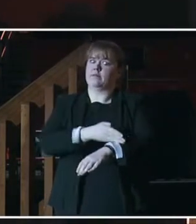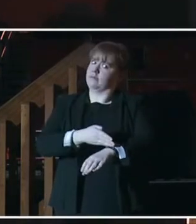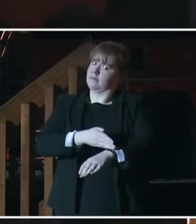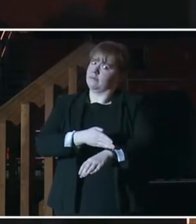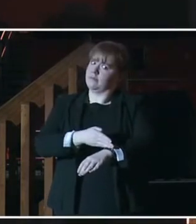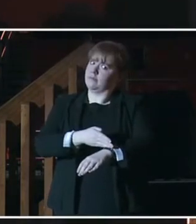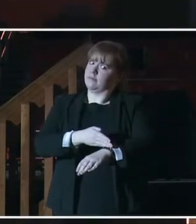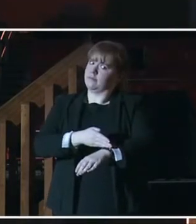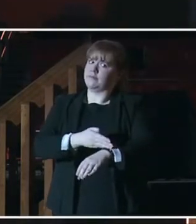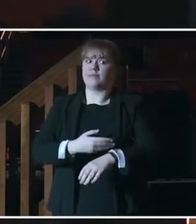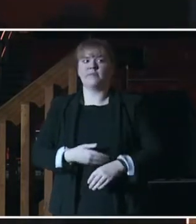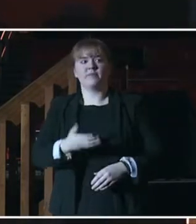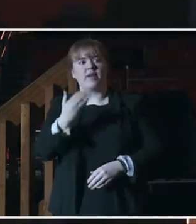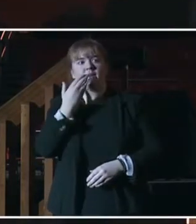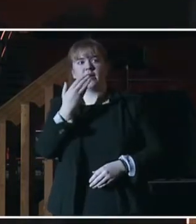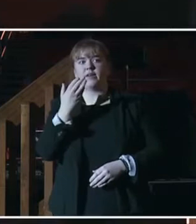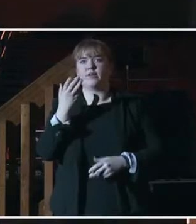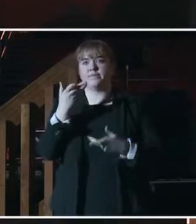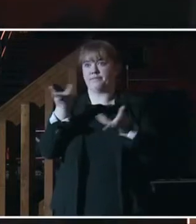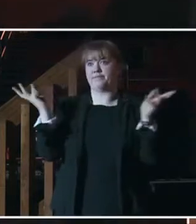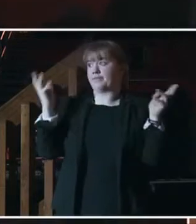just a little bit, thank you to your president,